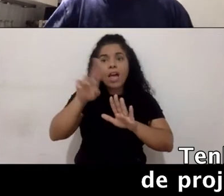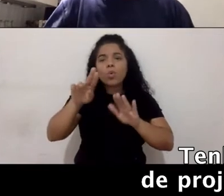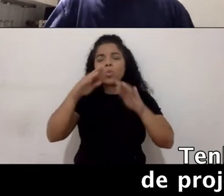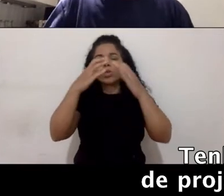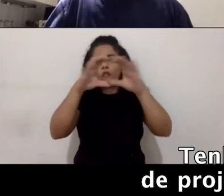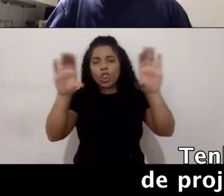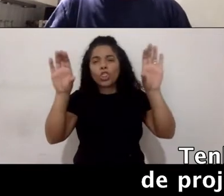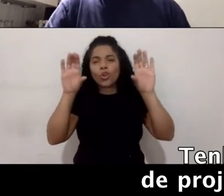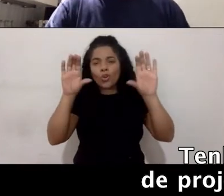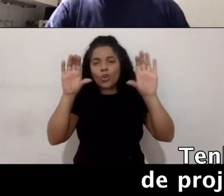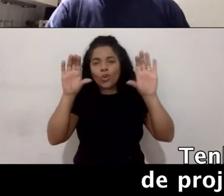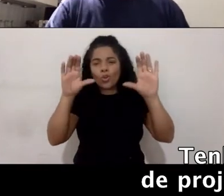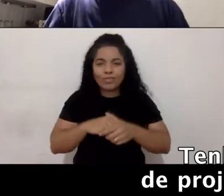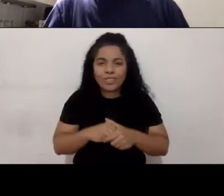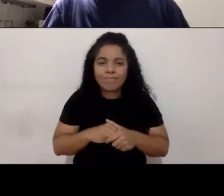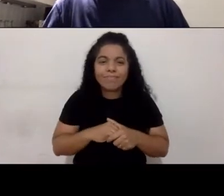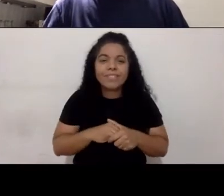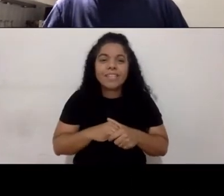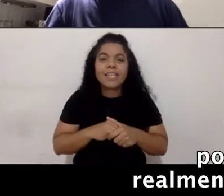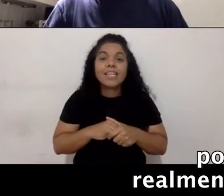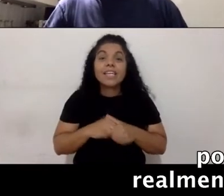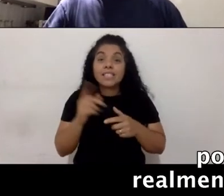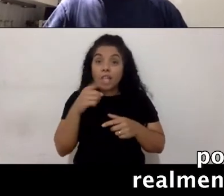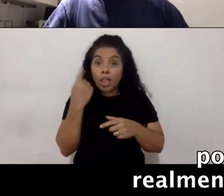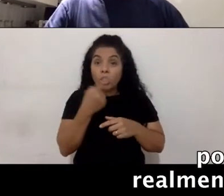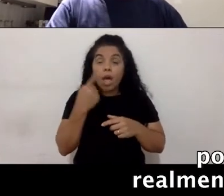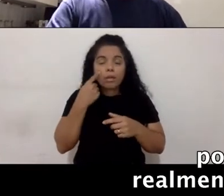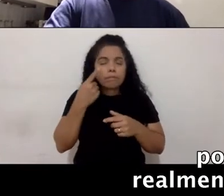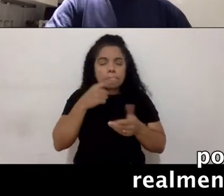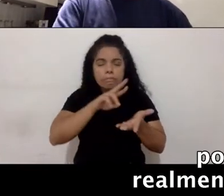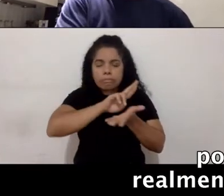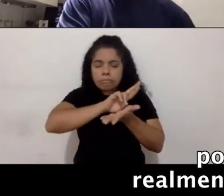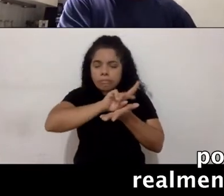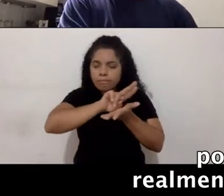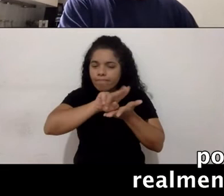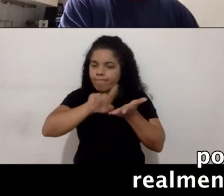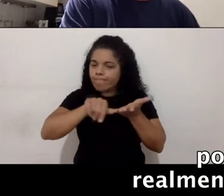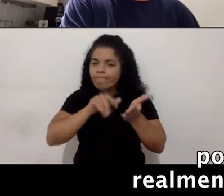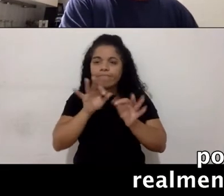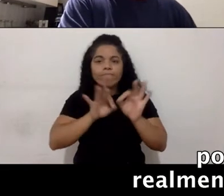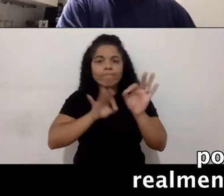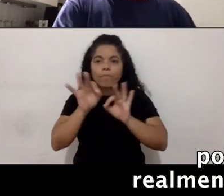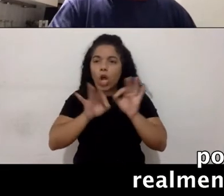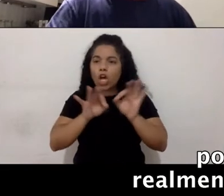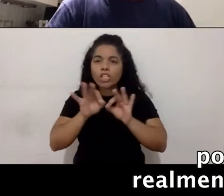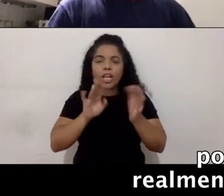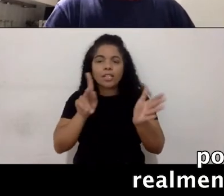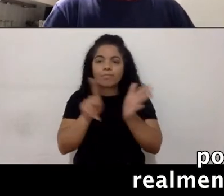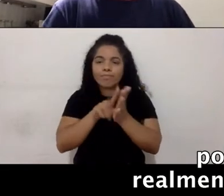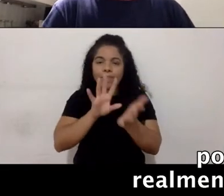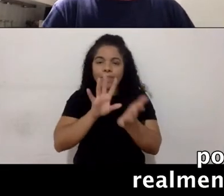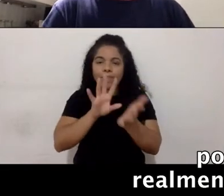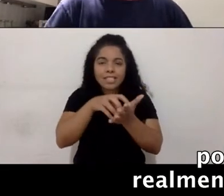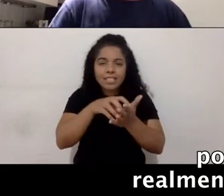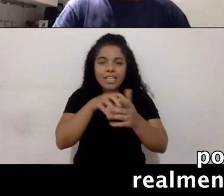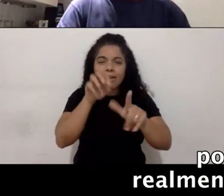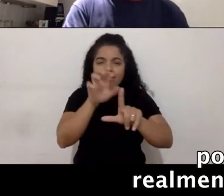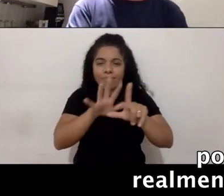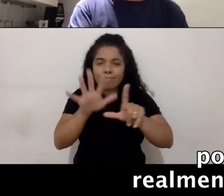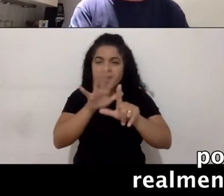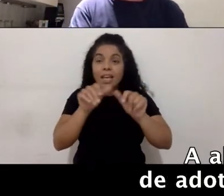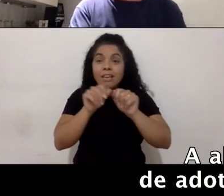number of platform projects fail because they were built really in separation from